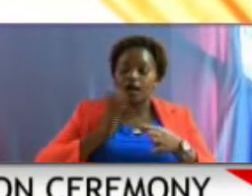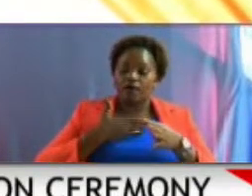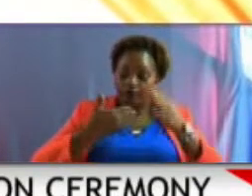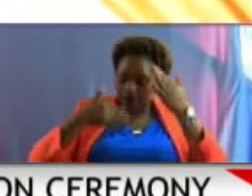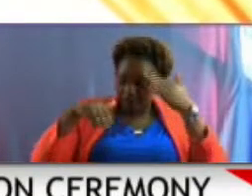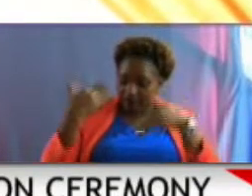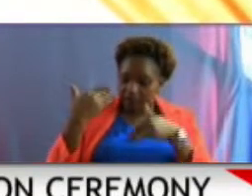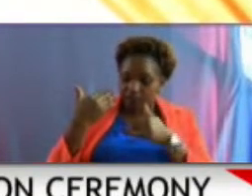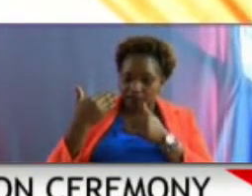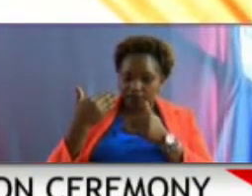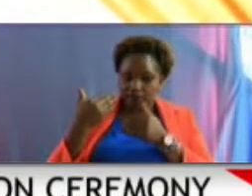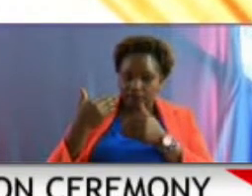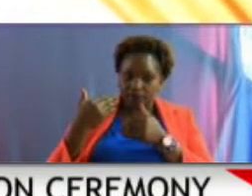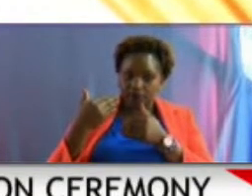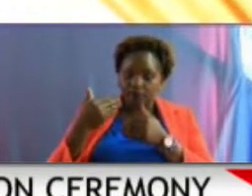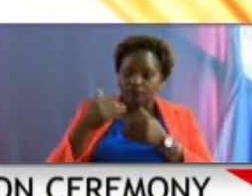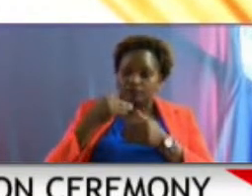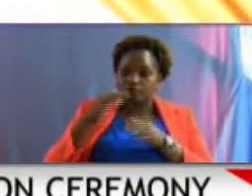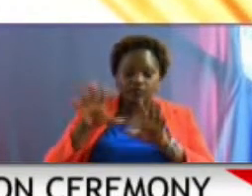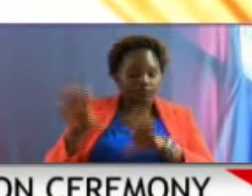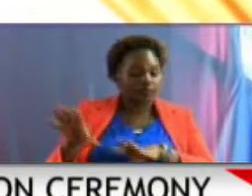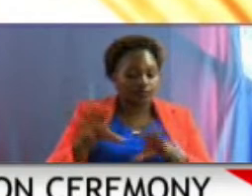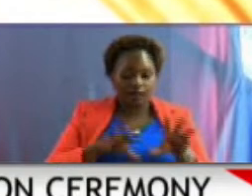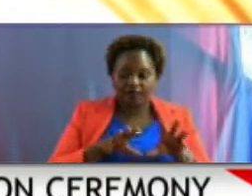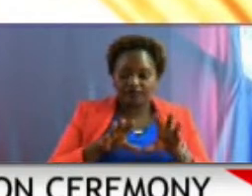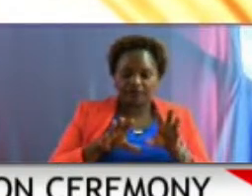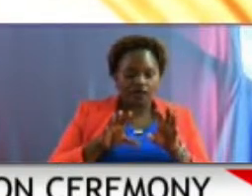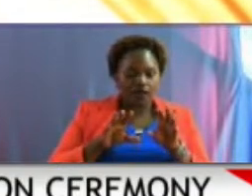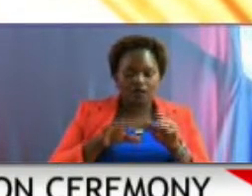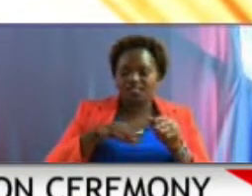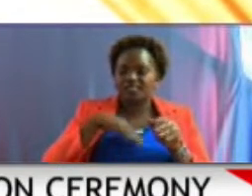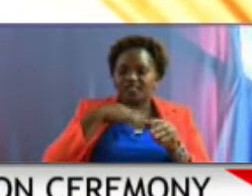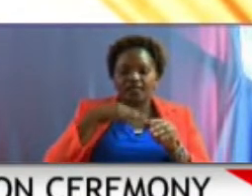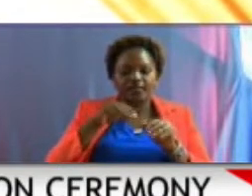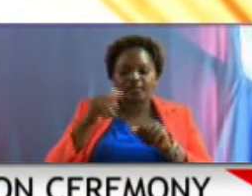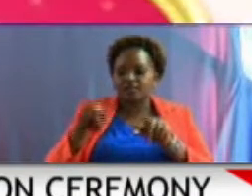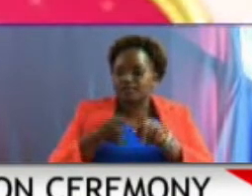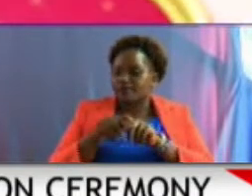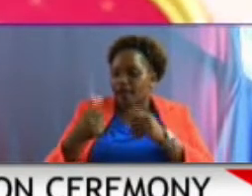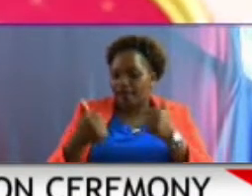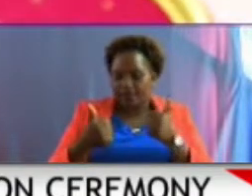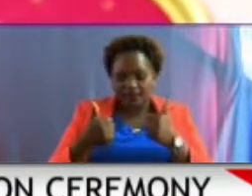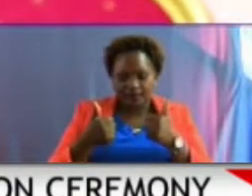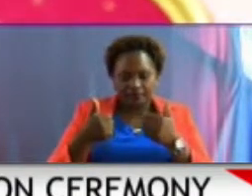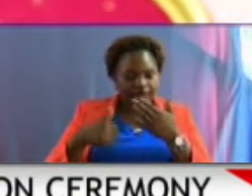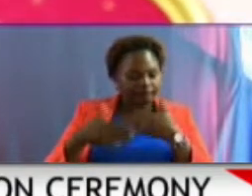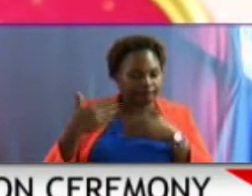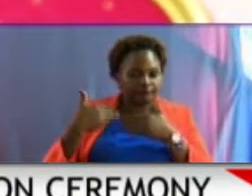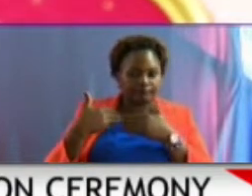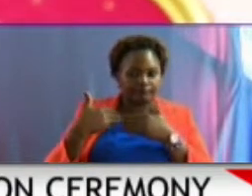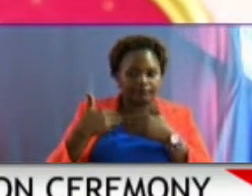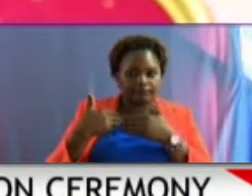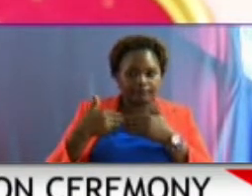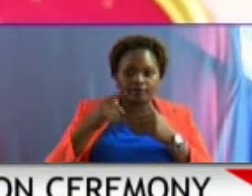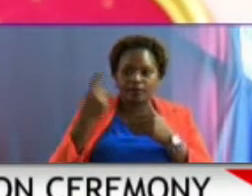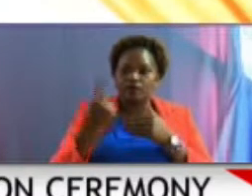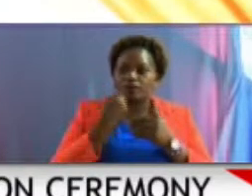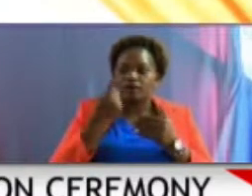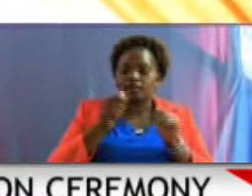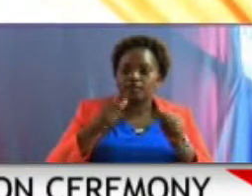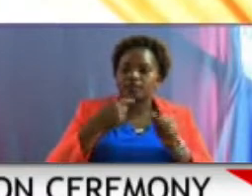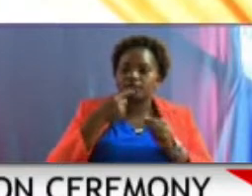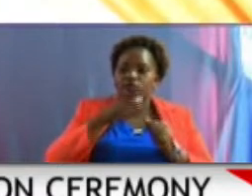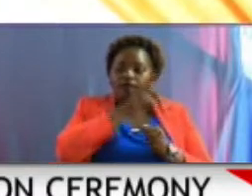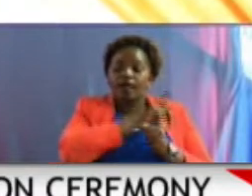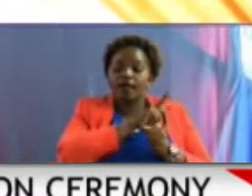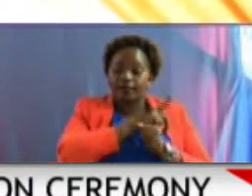university has not suffered mortality like others. I think we can only say we are